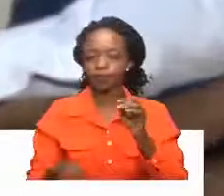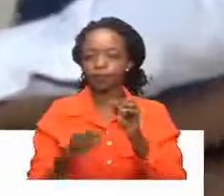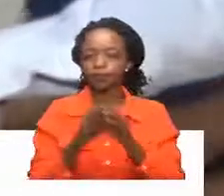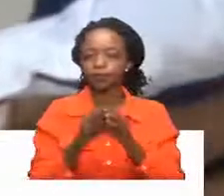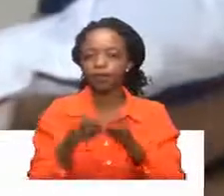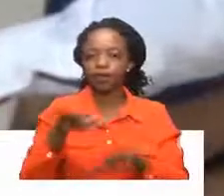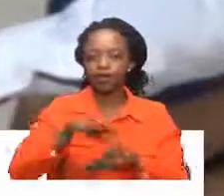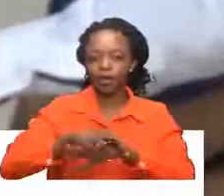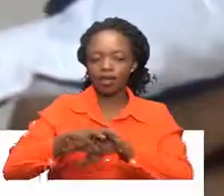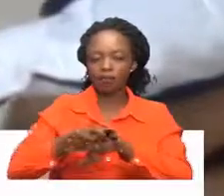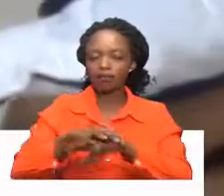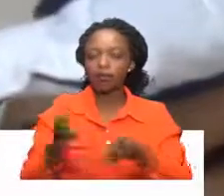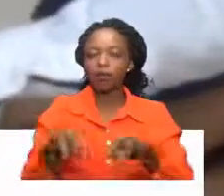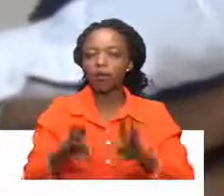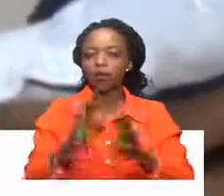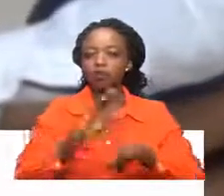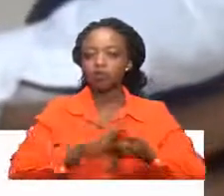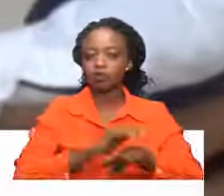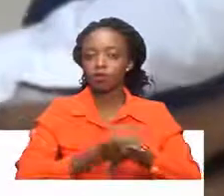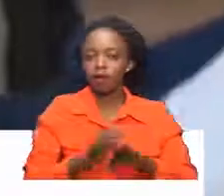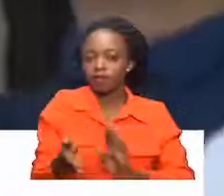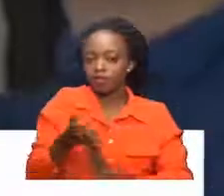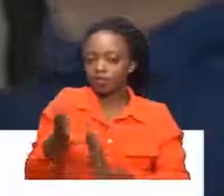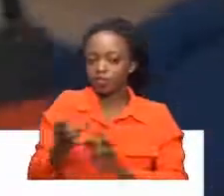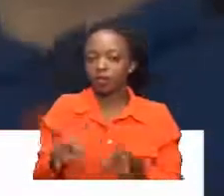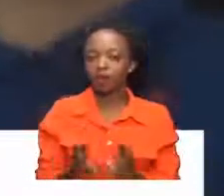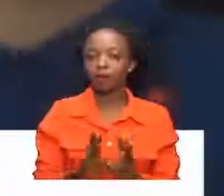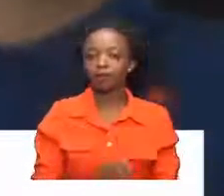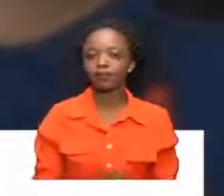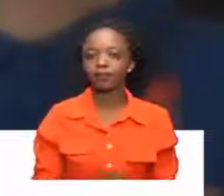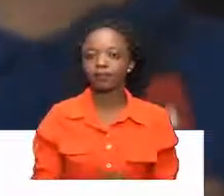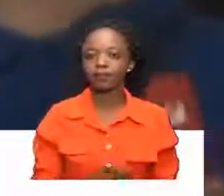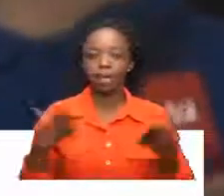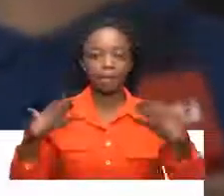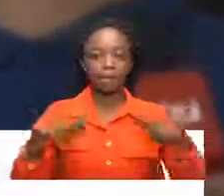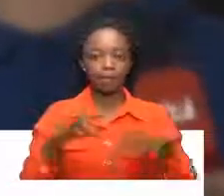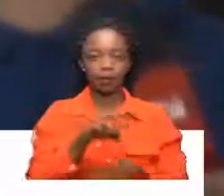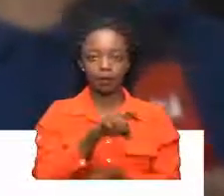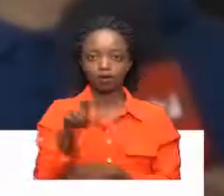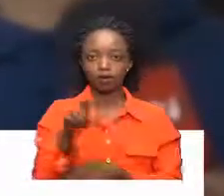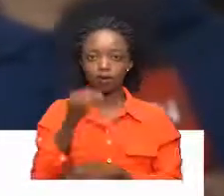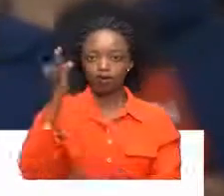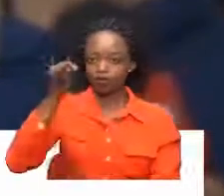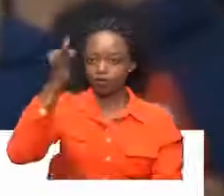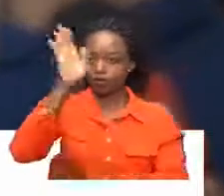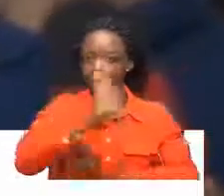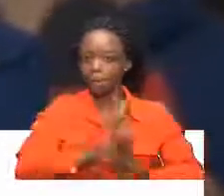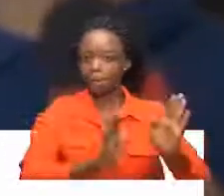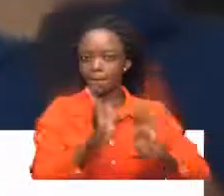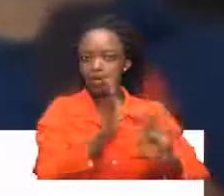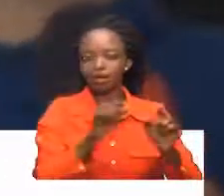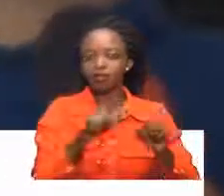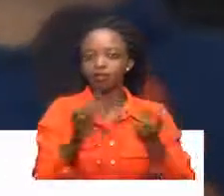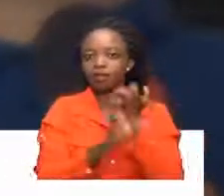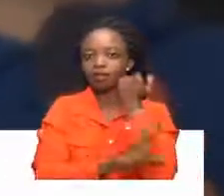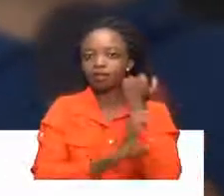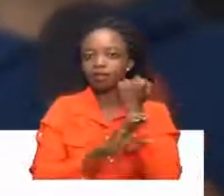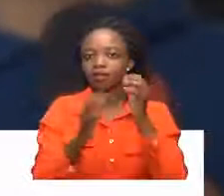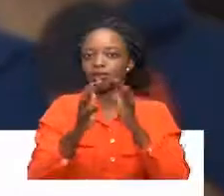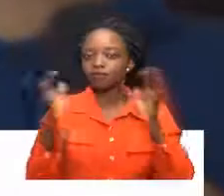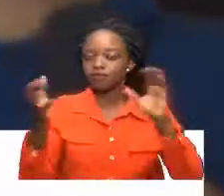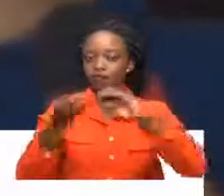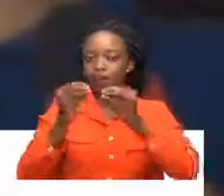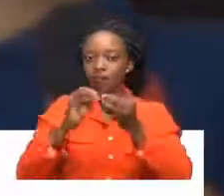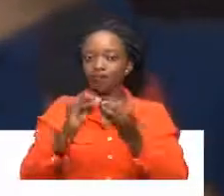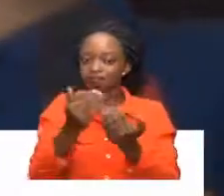app, an easier way and a faster way. So our future plans for this app is basically to ease the lives of students. They